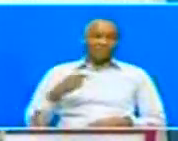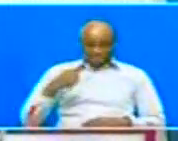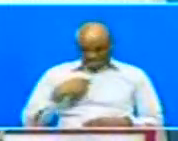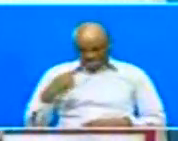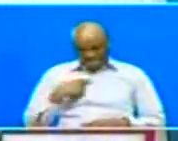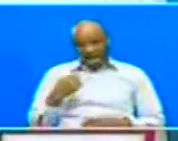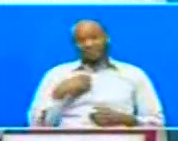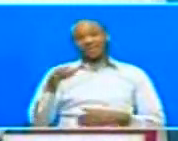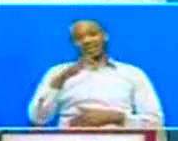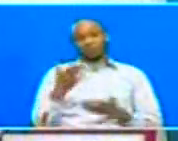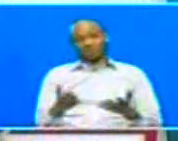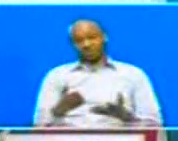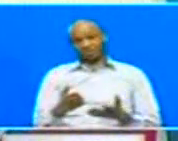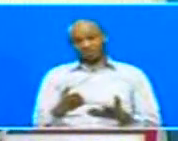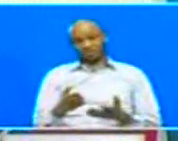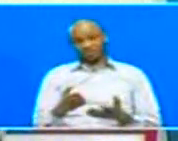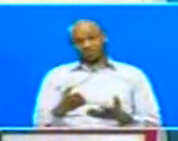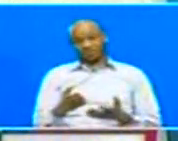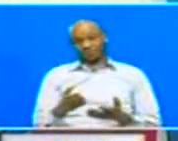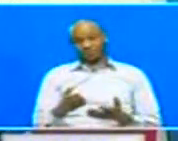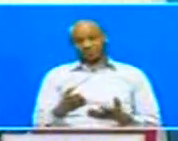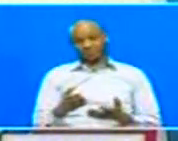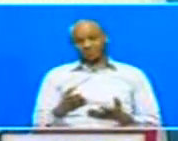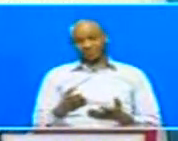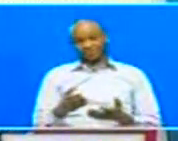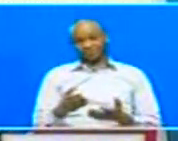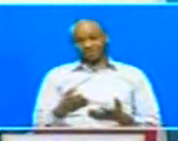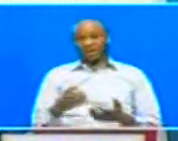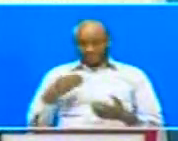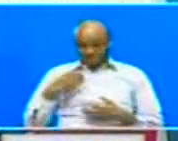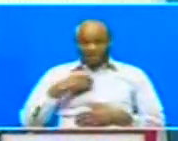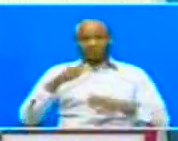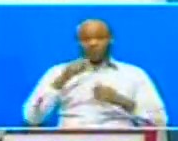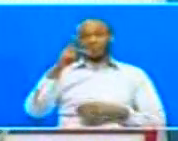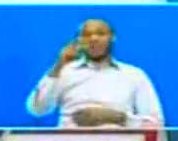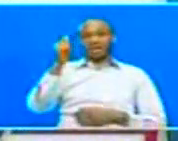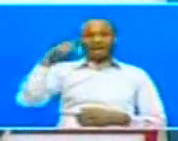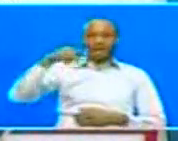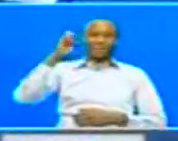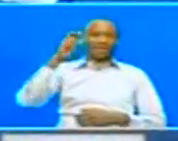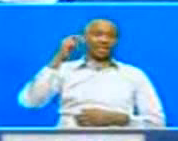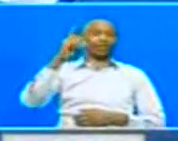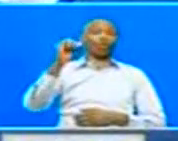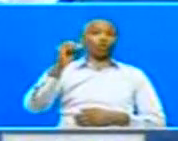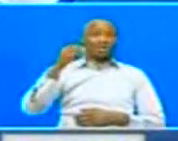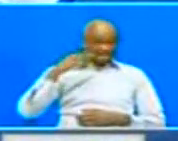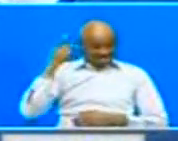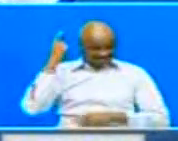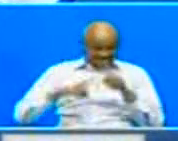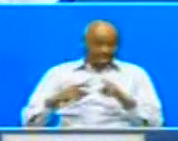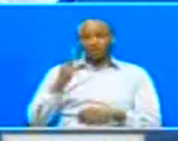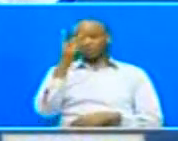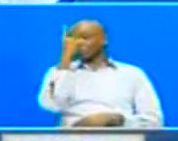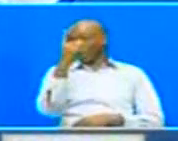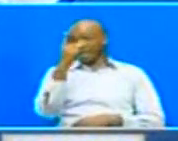part in this country called Kapedu. I don't think anybody is doing that. Wait. I come from Kapedu. Last year in November,